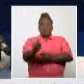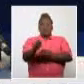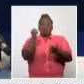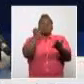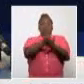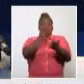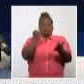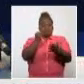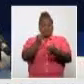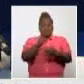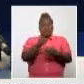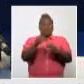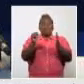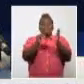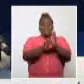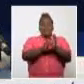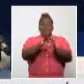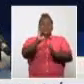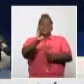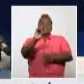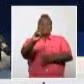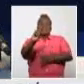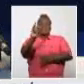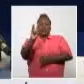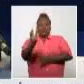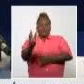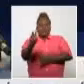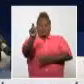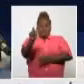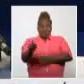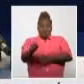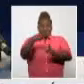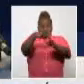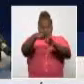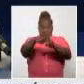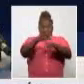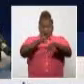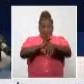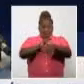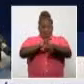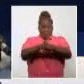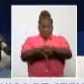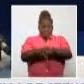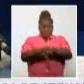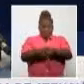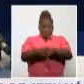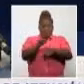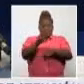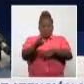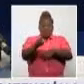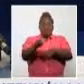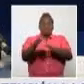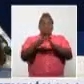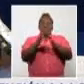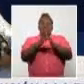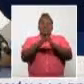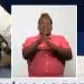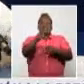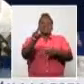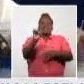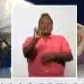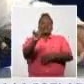they are in 106 municipalities of our country. And in terms of